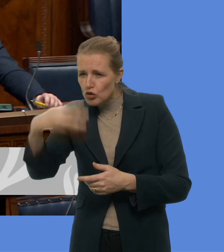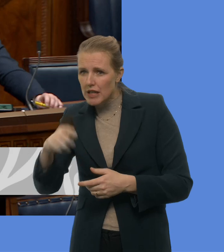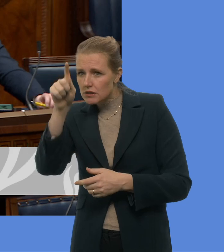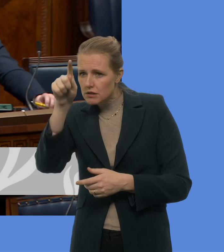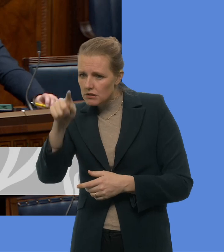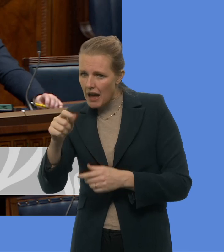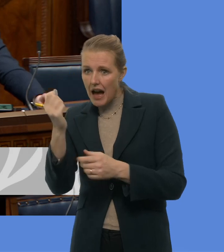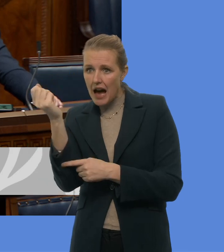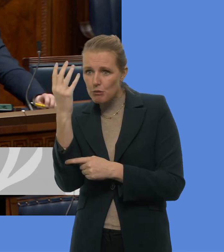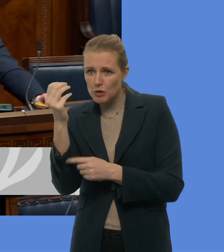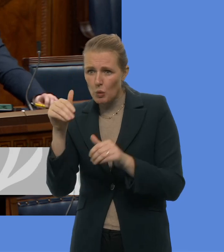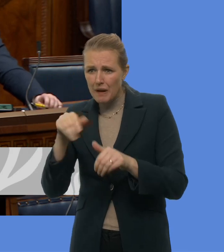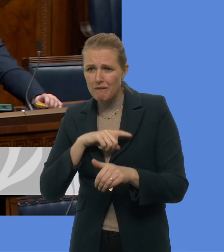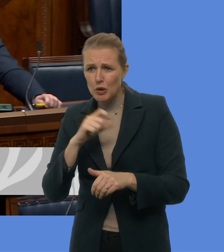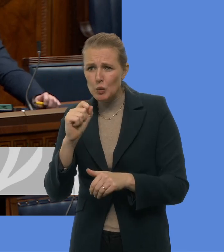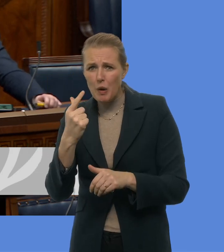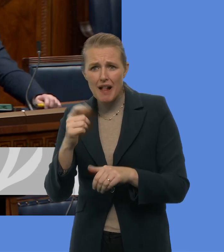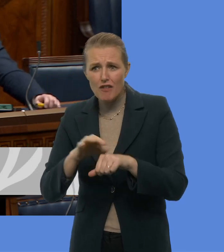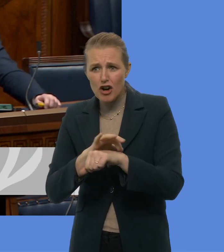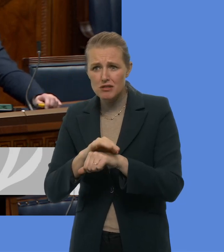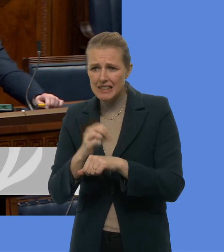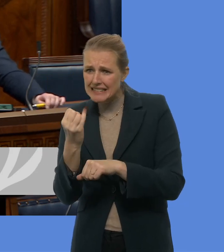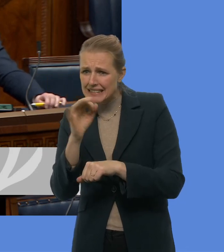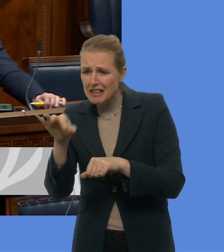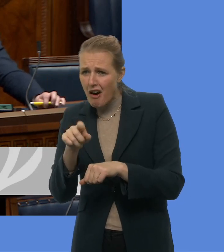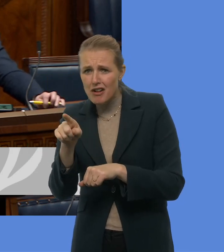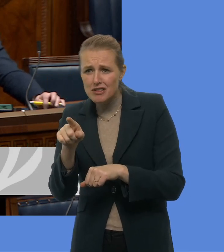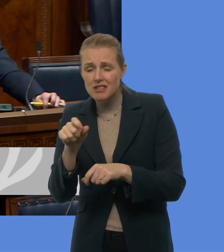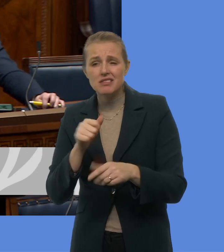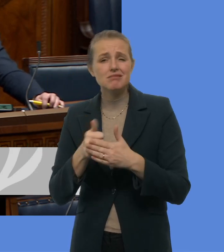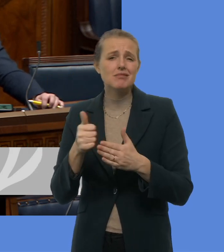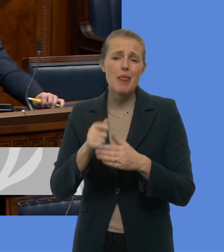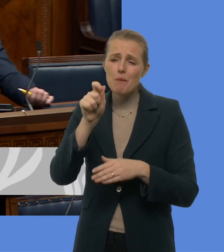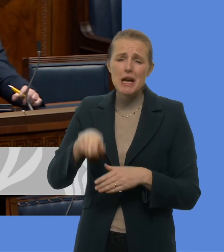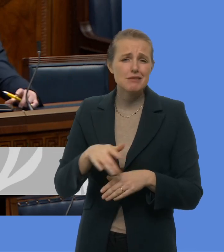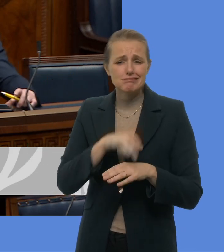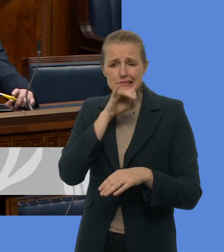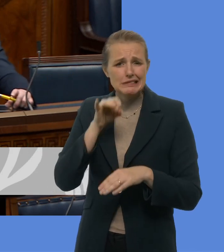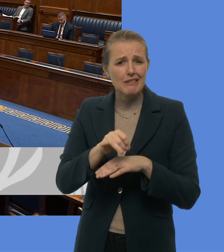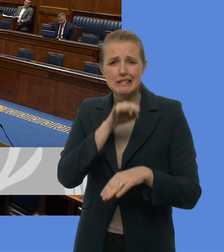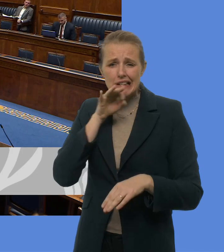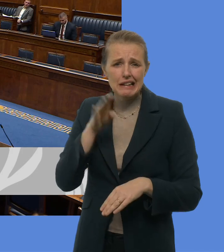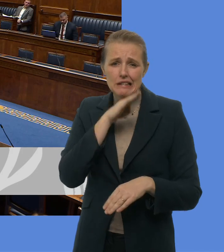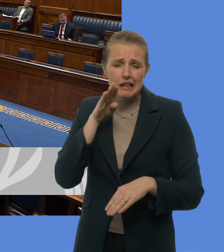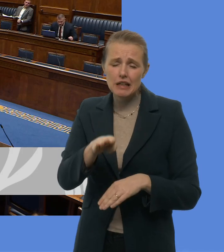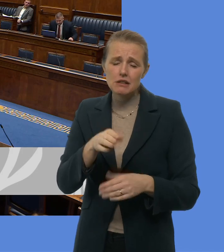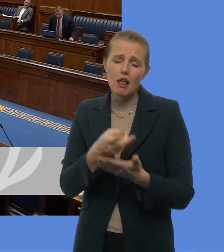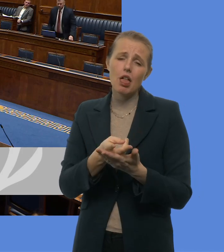16 hours. And often the patient is in their 70s, 80s, or even their 90s. Mr.